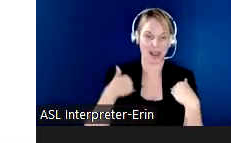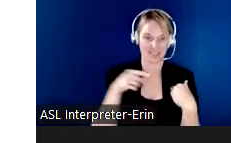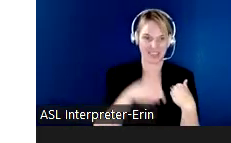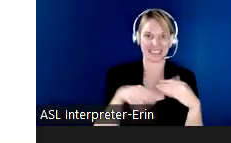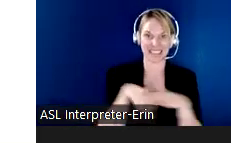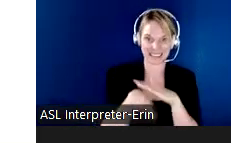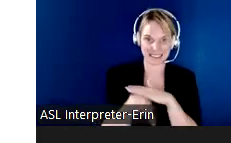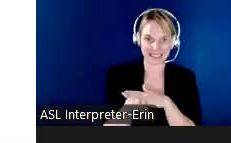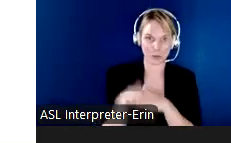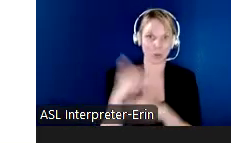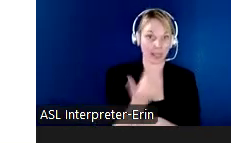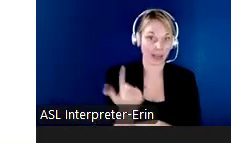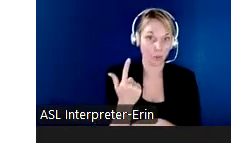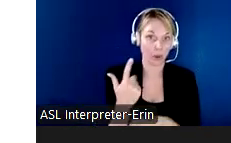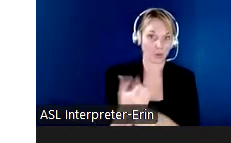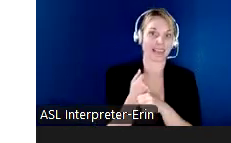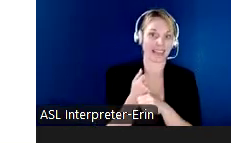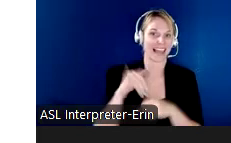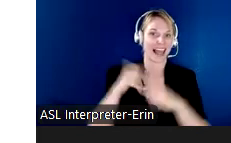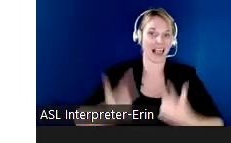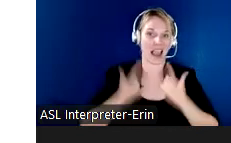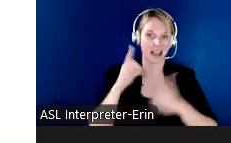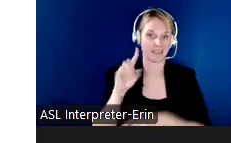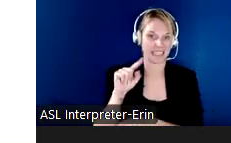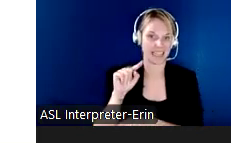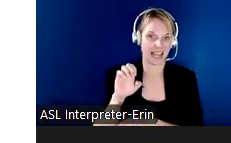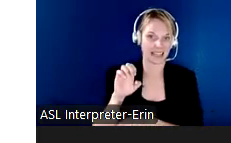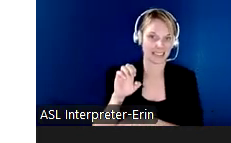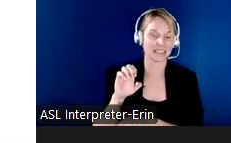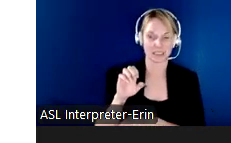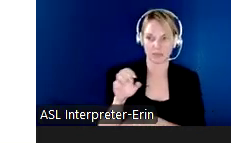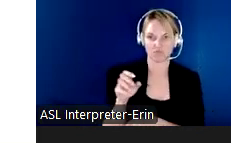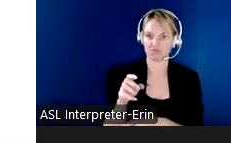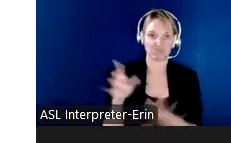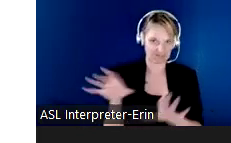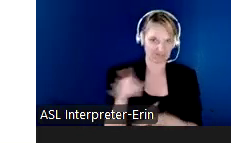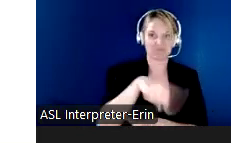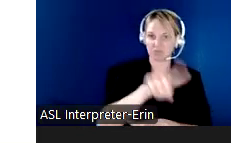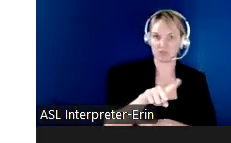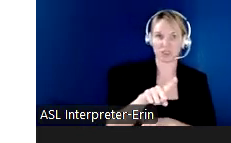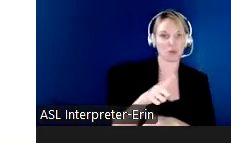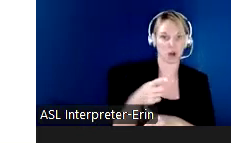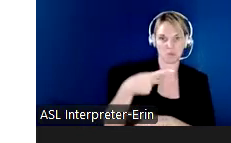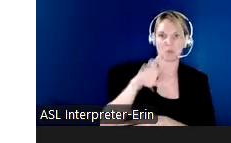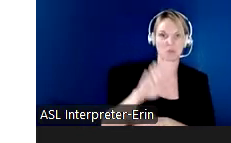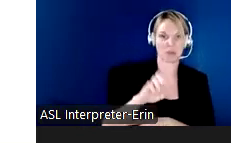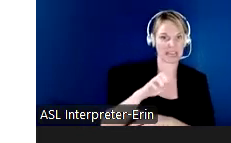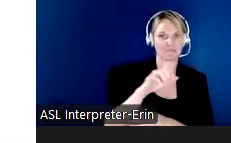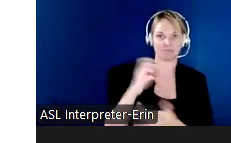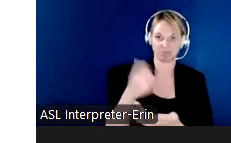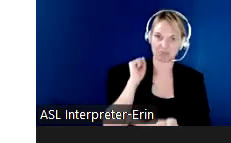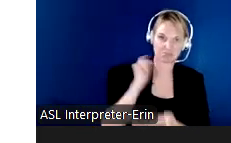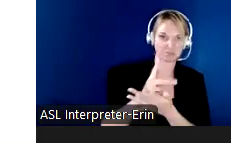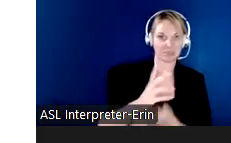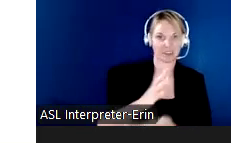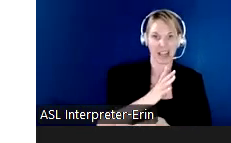gain access for the go live date of the 23rd, you all should be set and good to go. But after the 23rd, going forward, if you do, yeah, you have